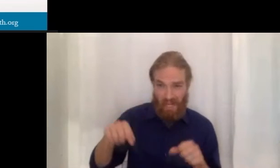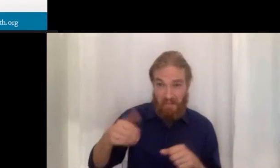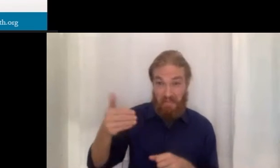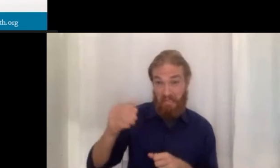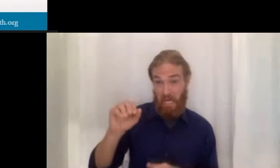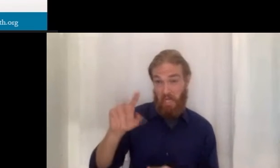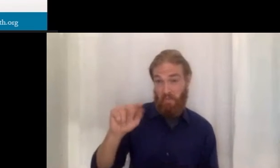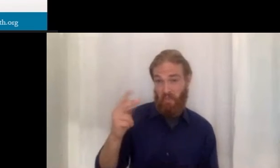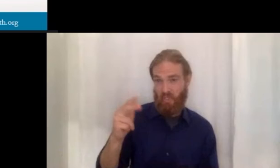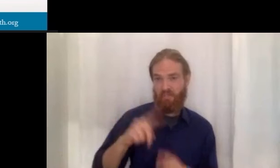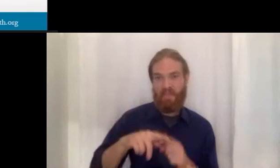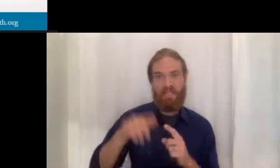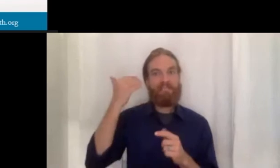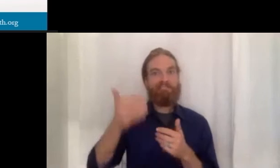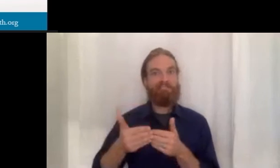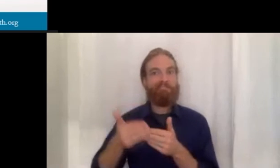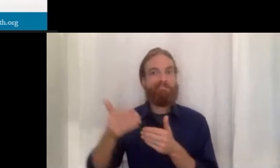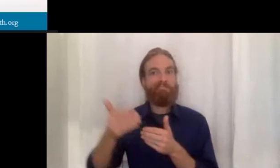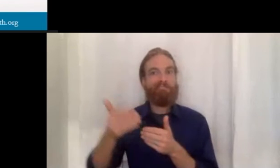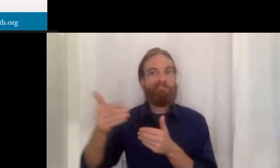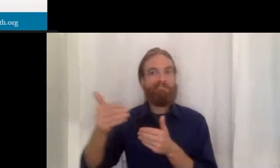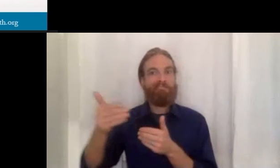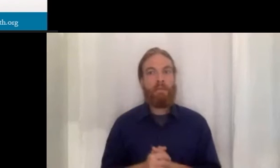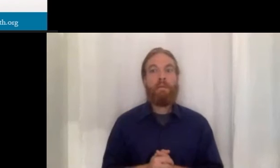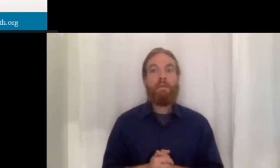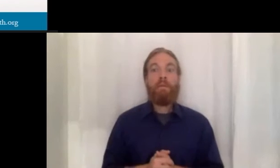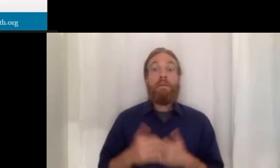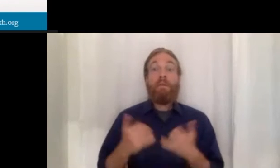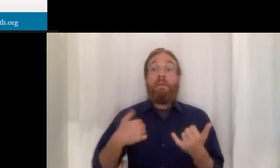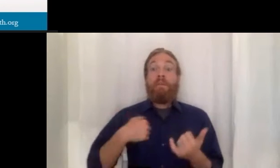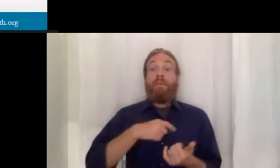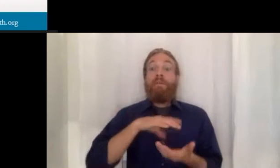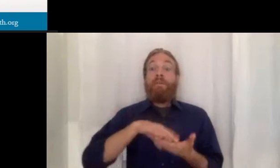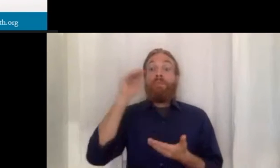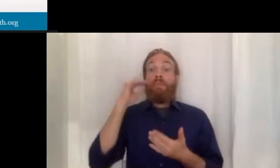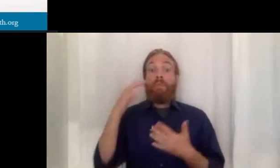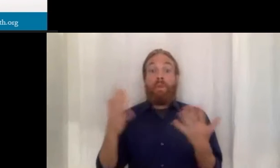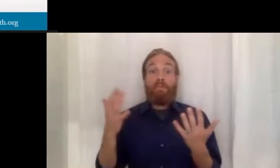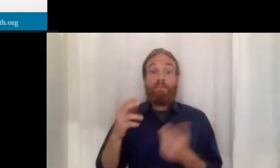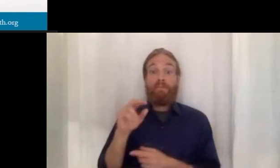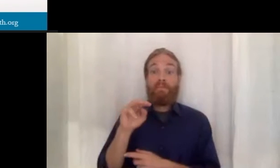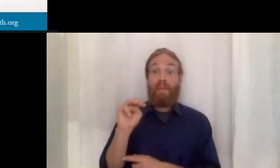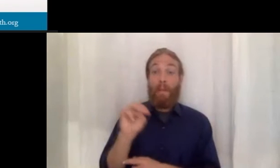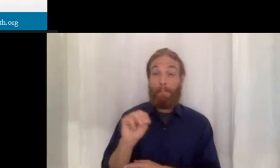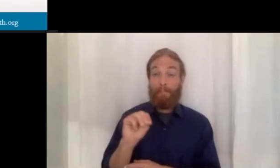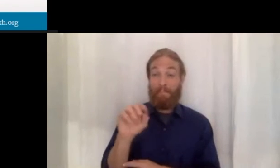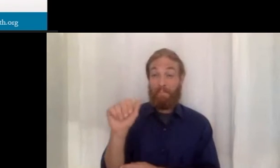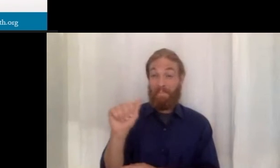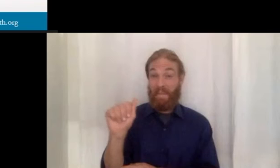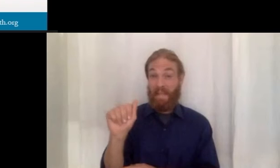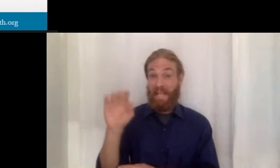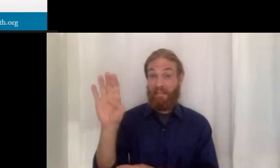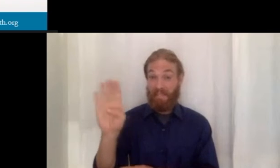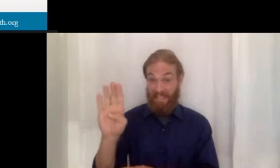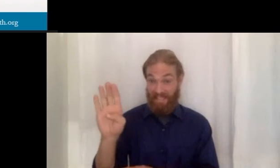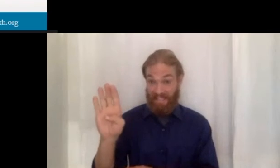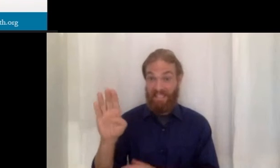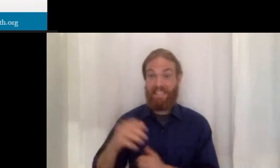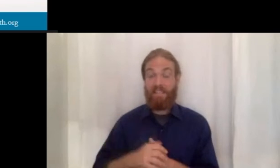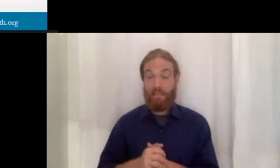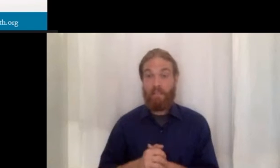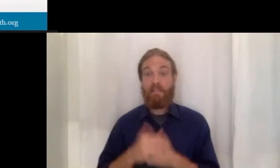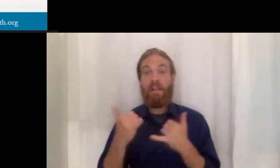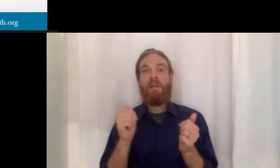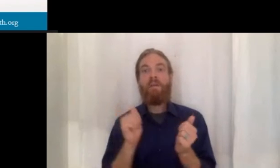monoclonal antibodies with the increasing surge of Delta across the nation has become much more in